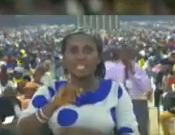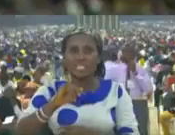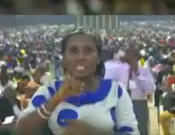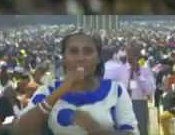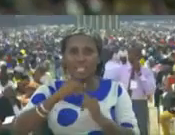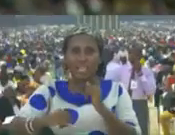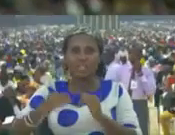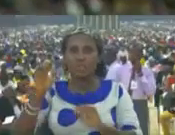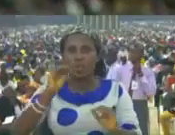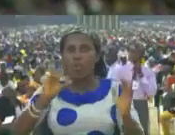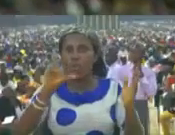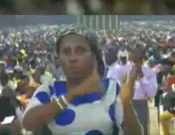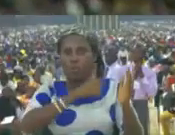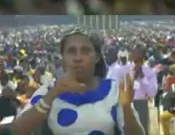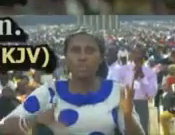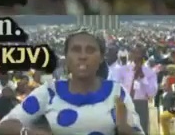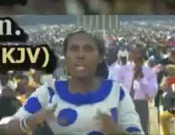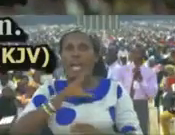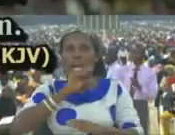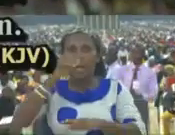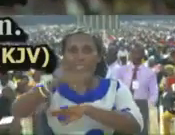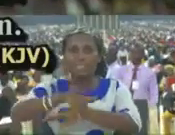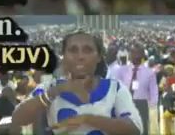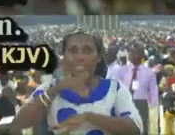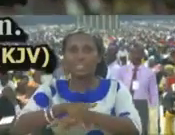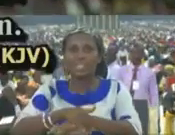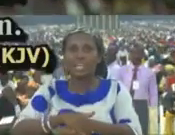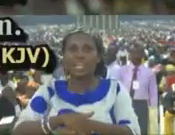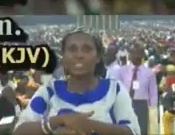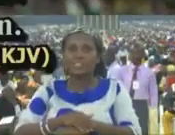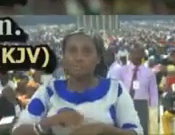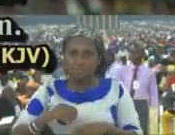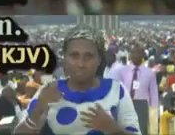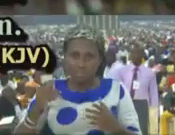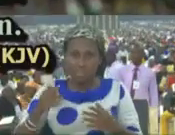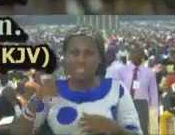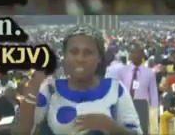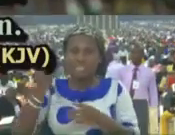Lord, and the night also. He controls both.